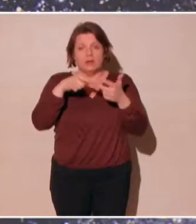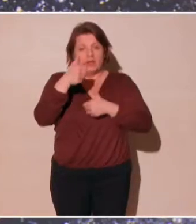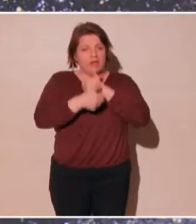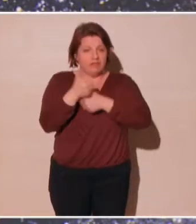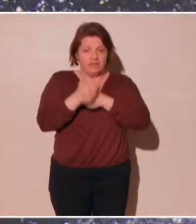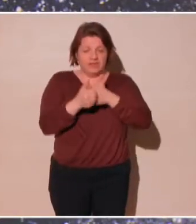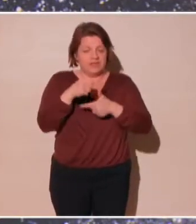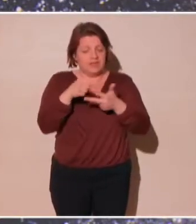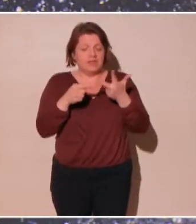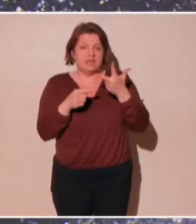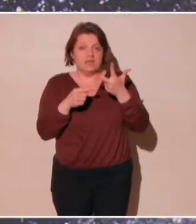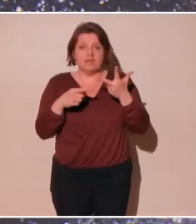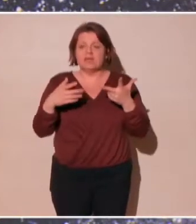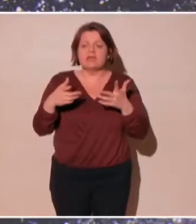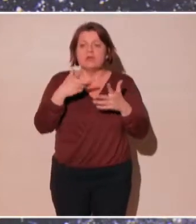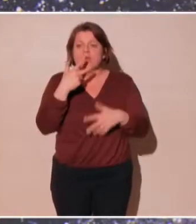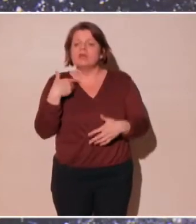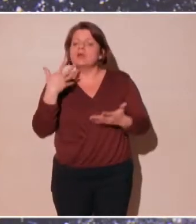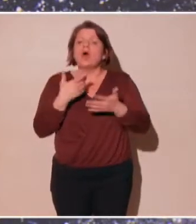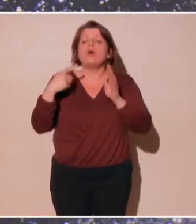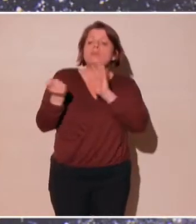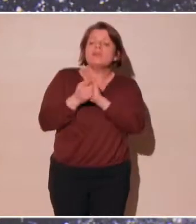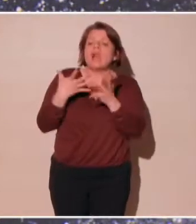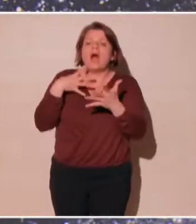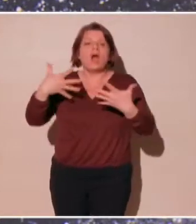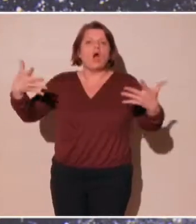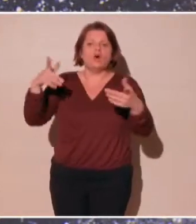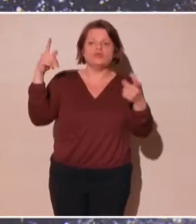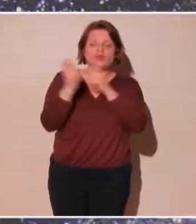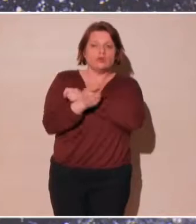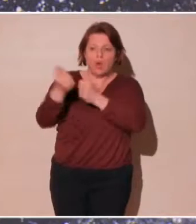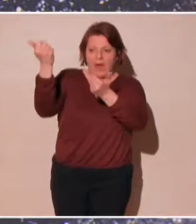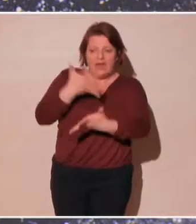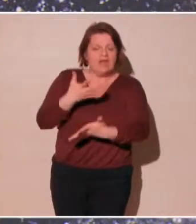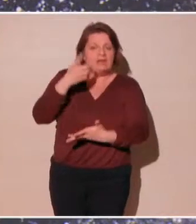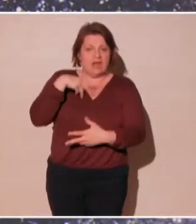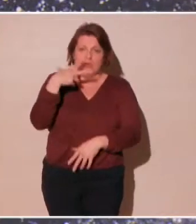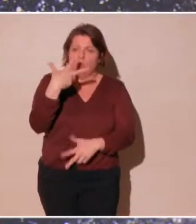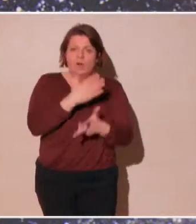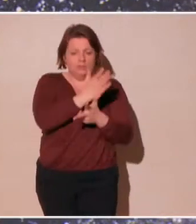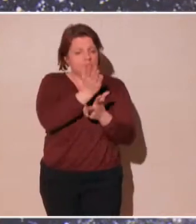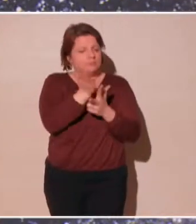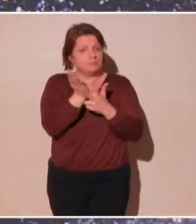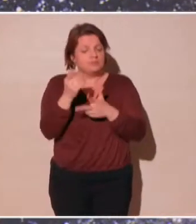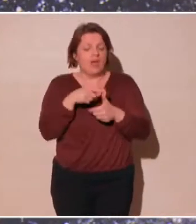rather classic challenges when we find ourselves with such evolutions and revolutions. First, a